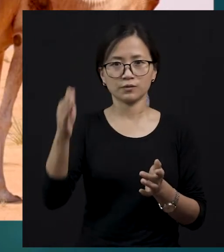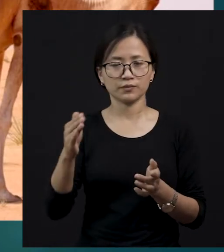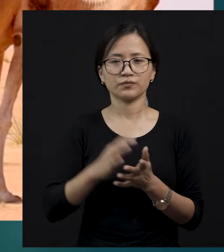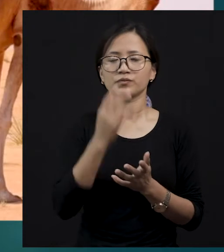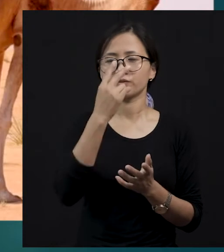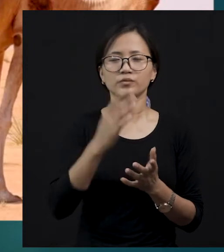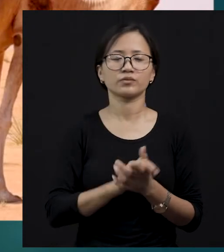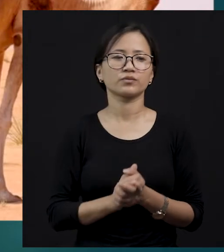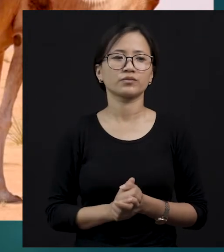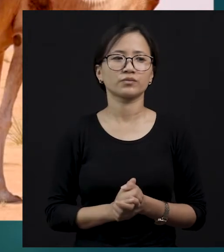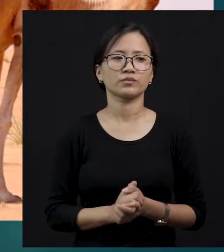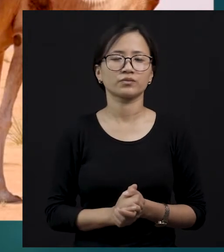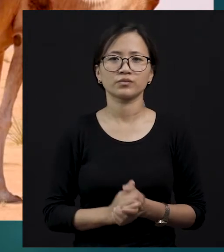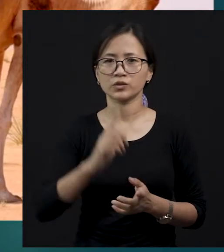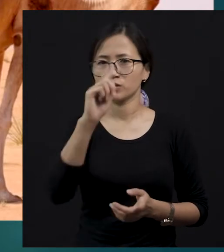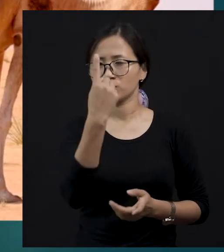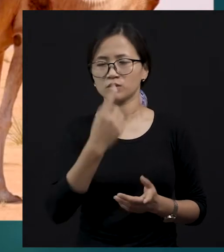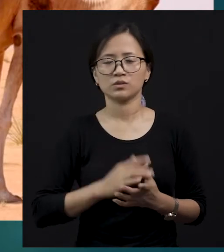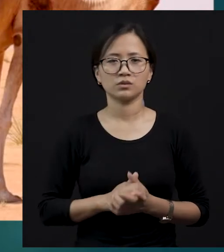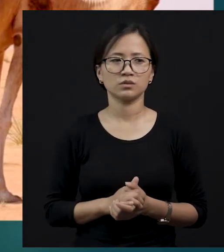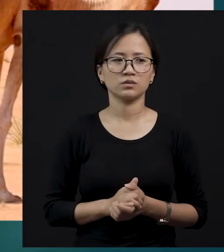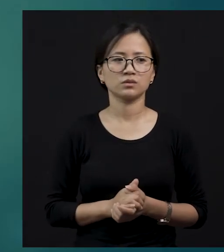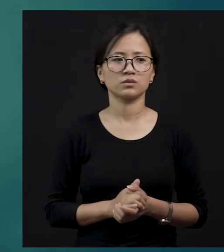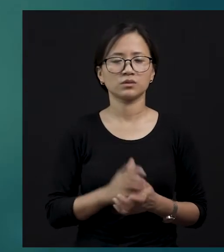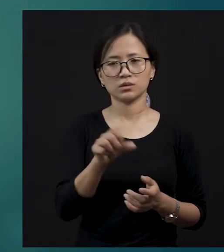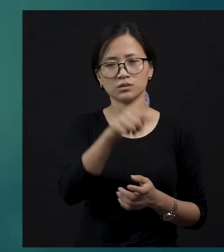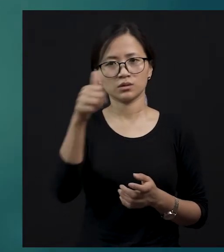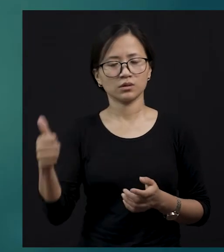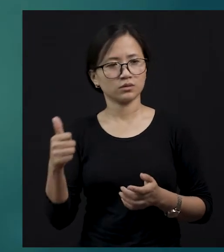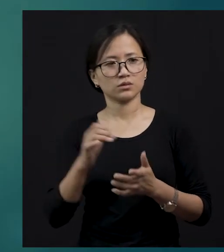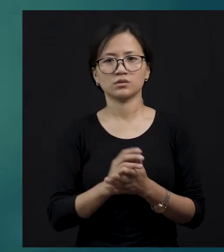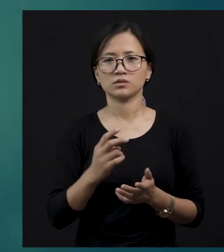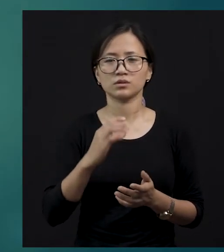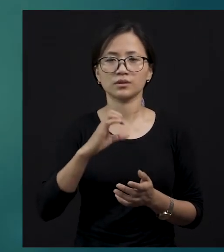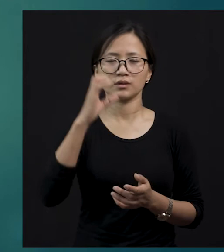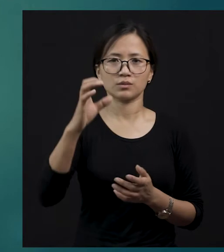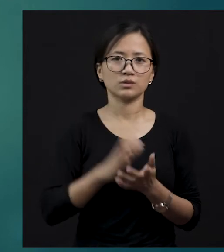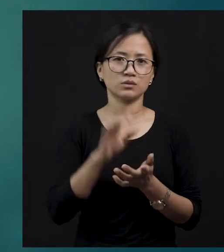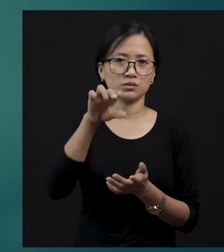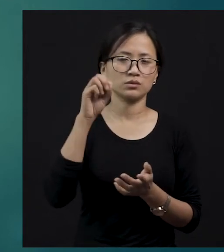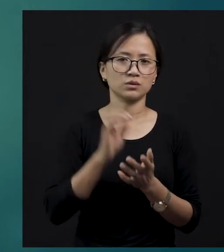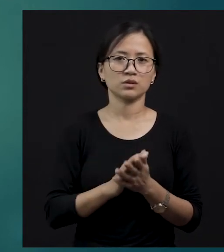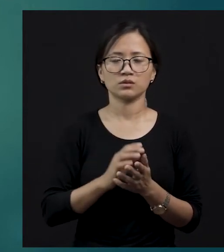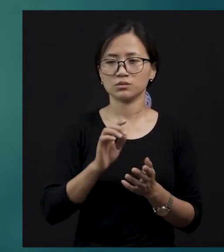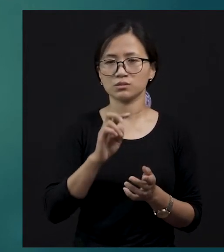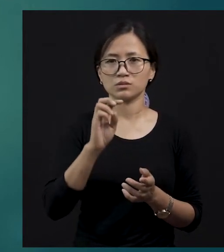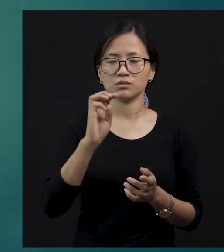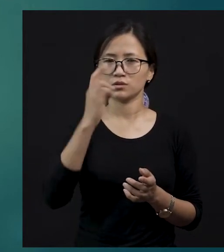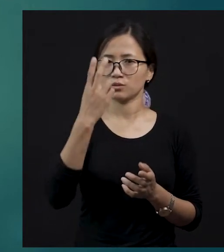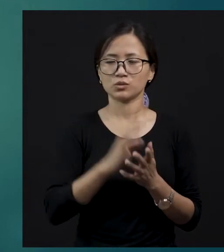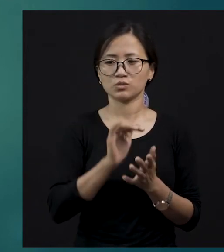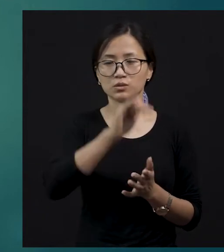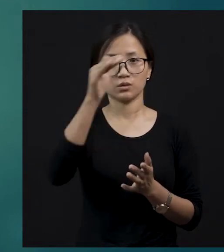in the dromedary camel, you will find only 1 hump. And there is another type of camel. You will find the double hump here. You see the hump